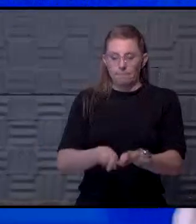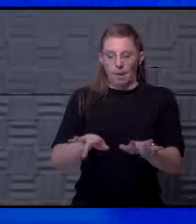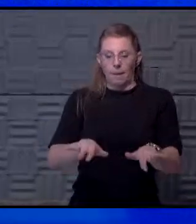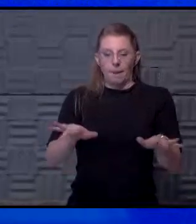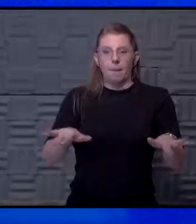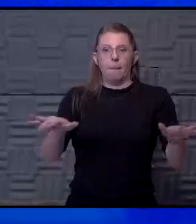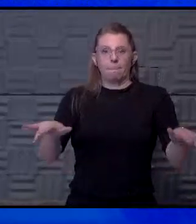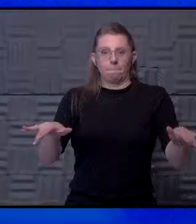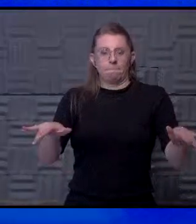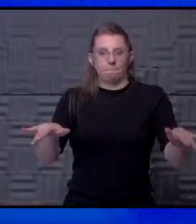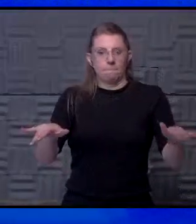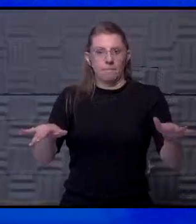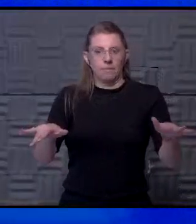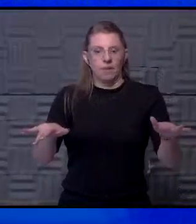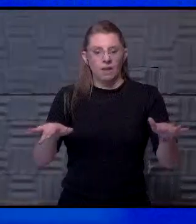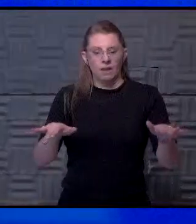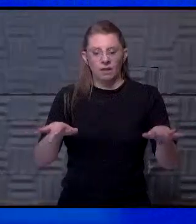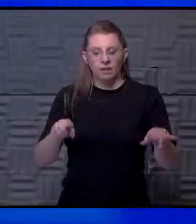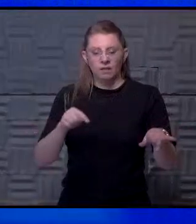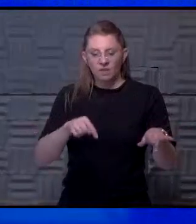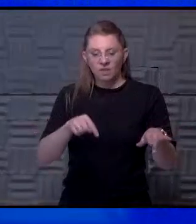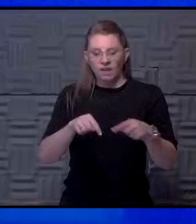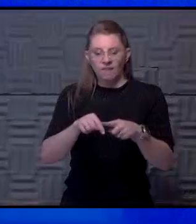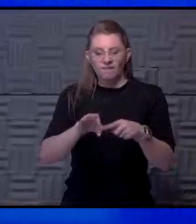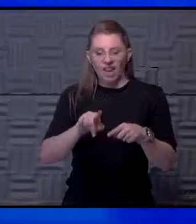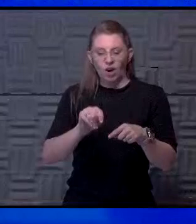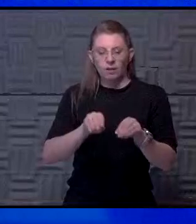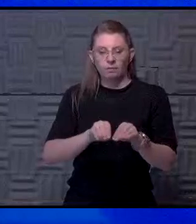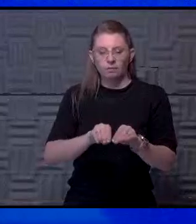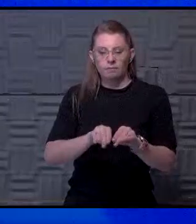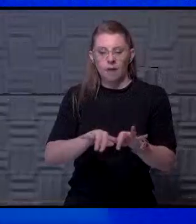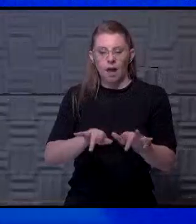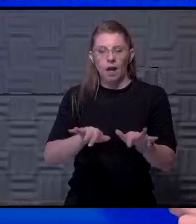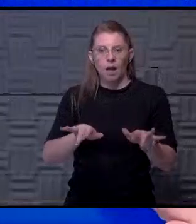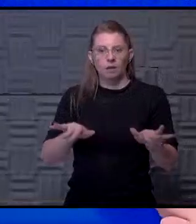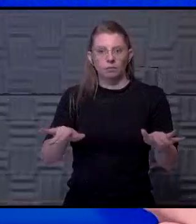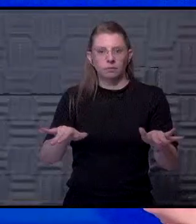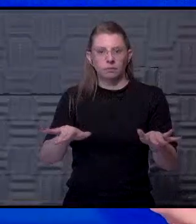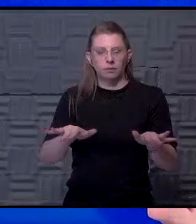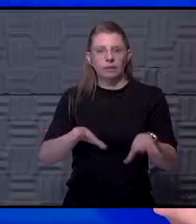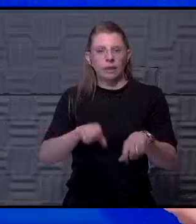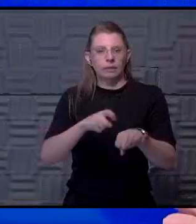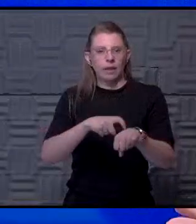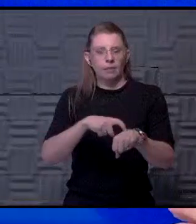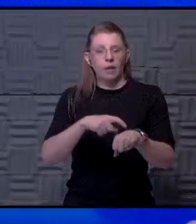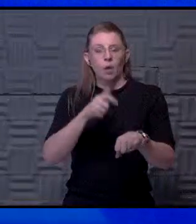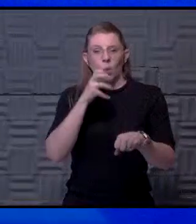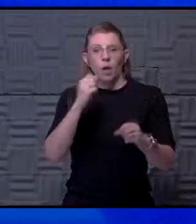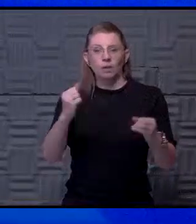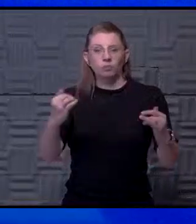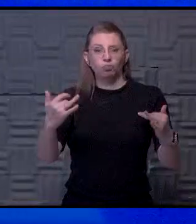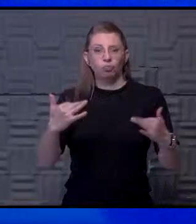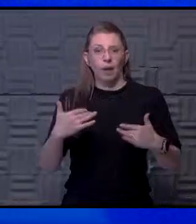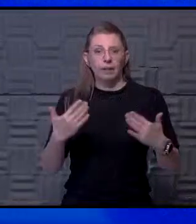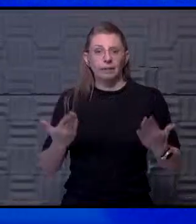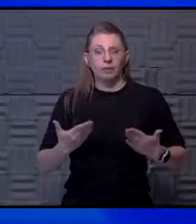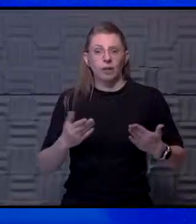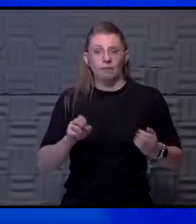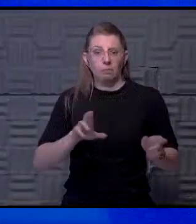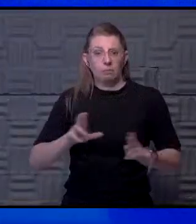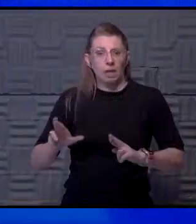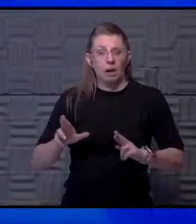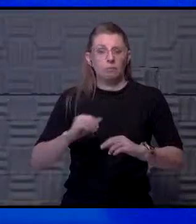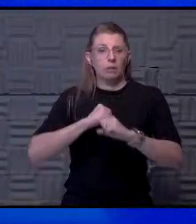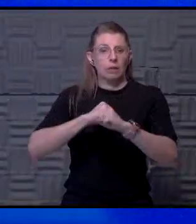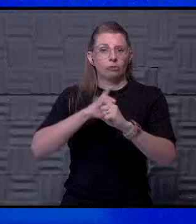out. You find these epicenters of where the variant is. It takes it a while to spread out, but it's going to come here. And so you just have to be prepared, and you have to protect